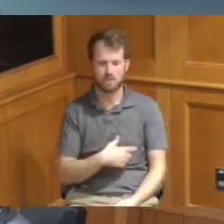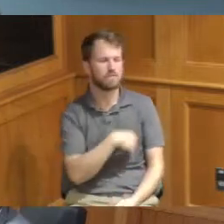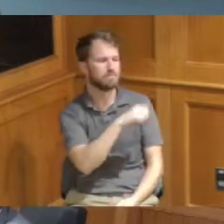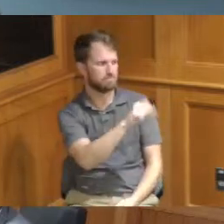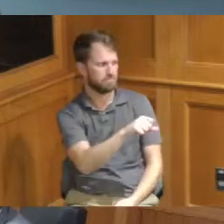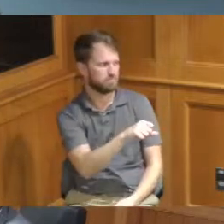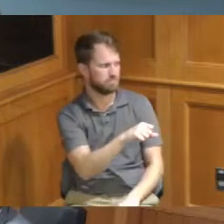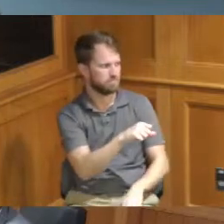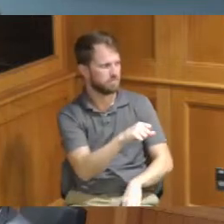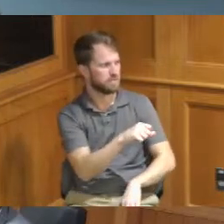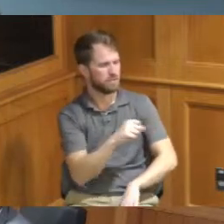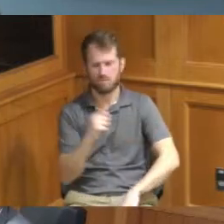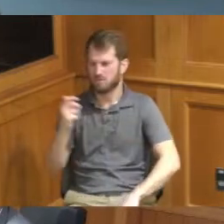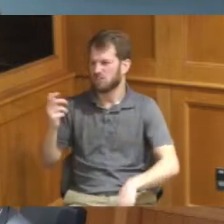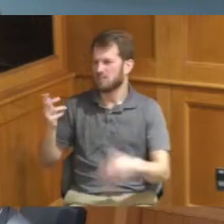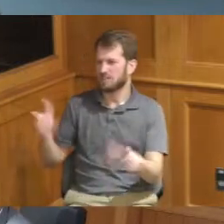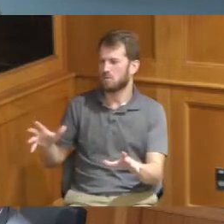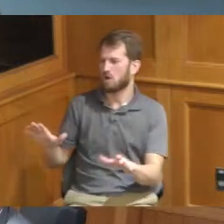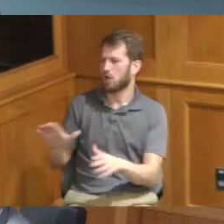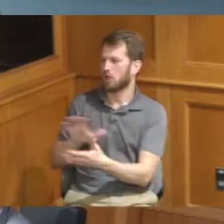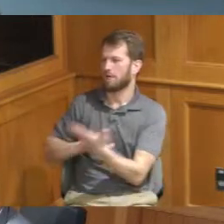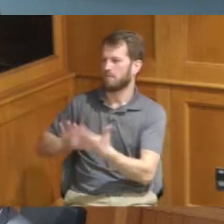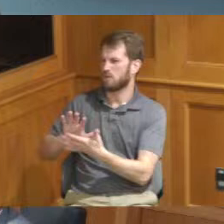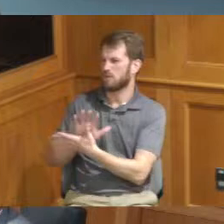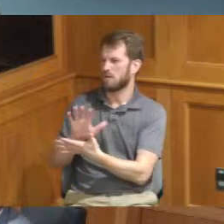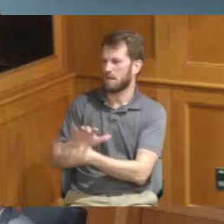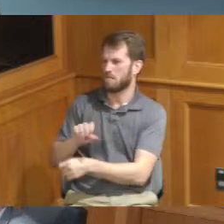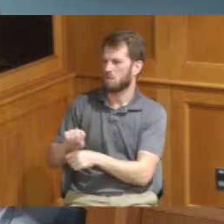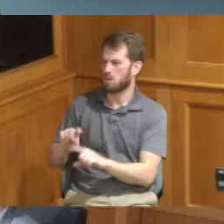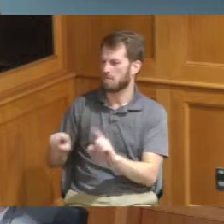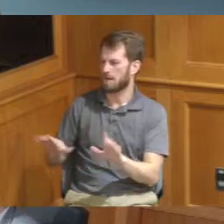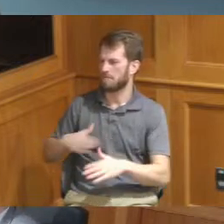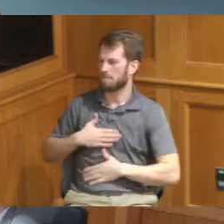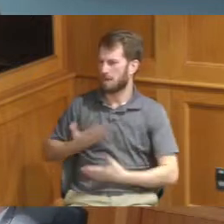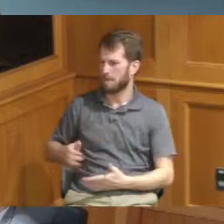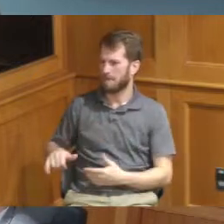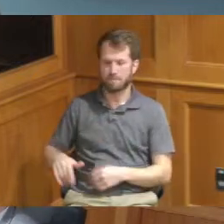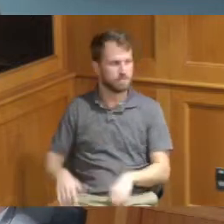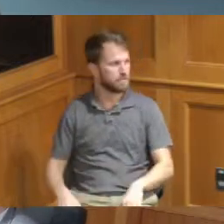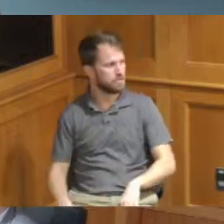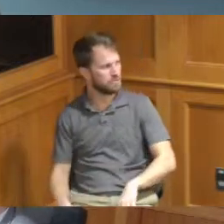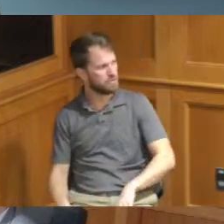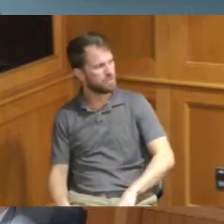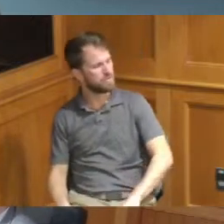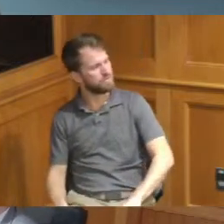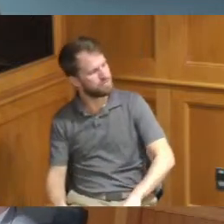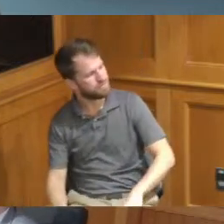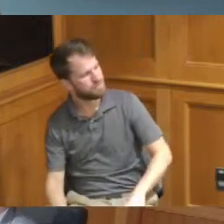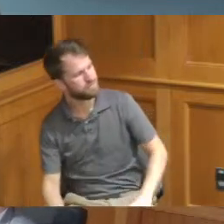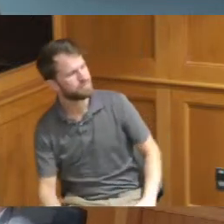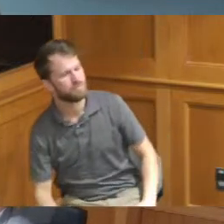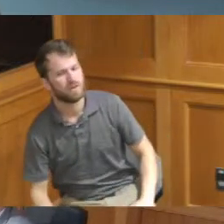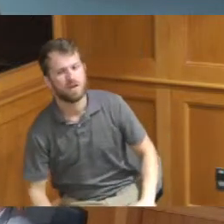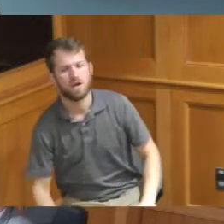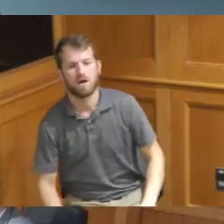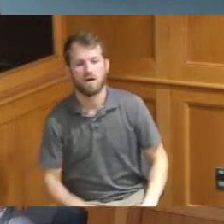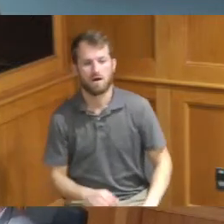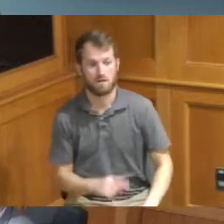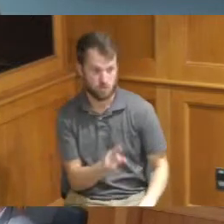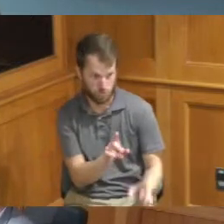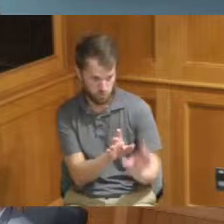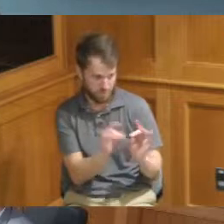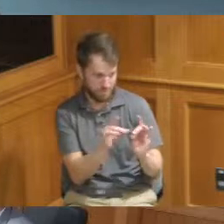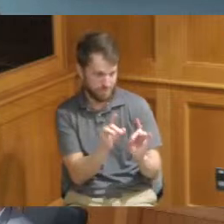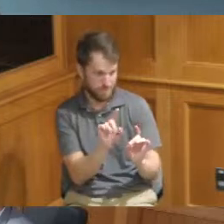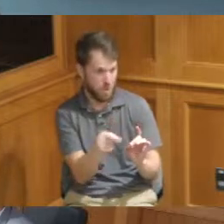they at least, Use the paperwork. yeah, so at least Happy to do that. have seen it. Okay. And then you said the only adjustment